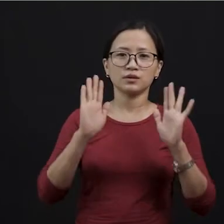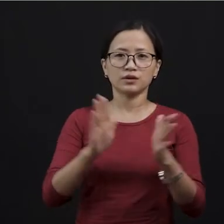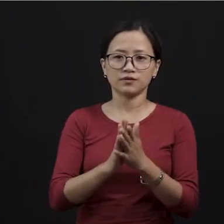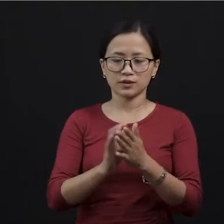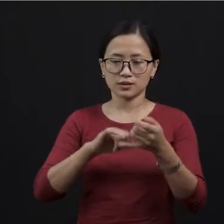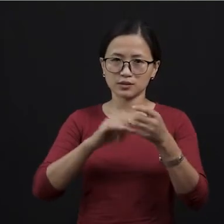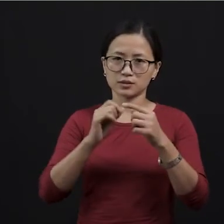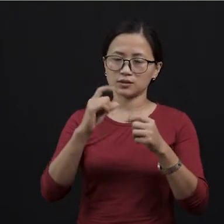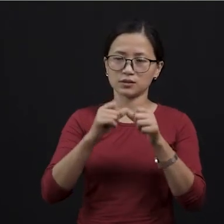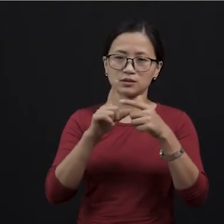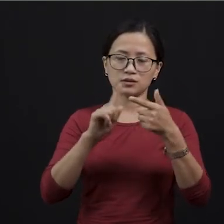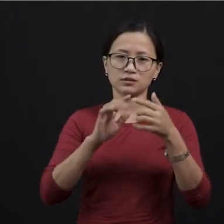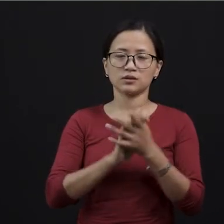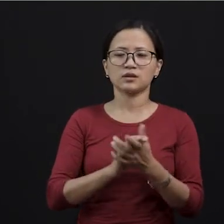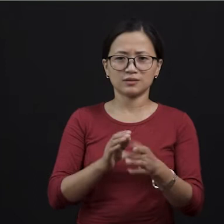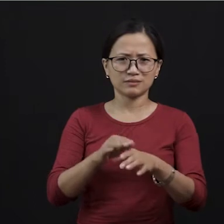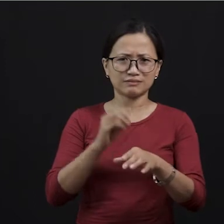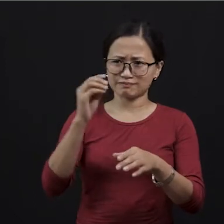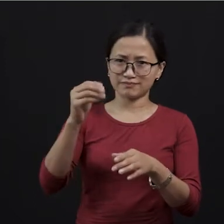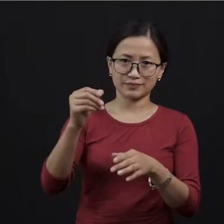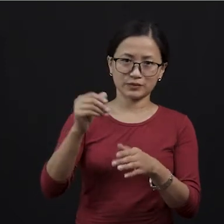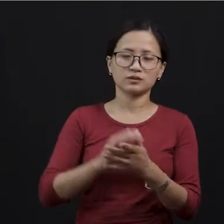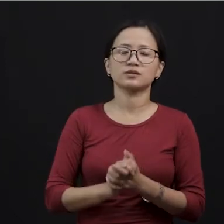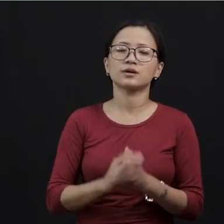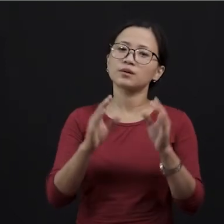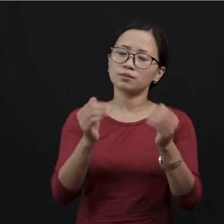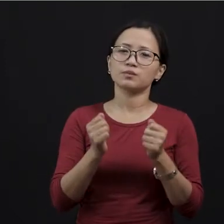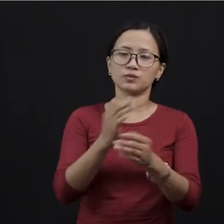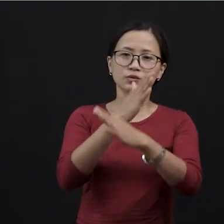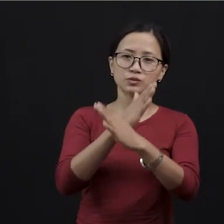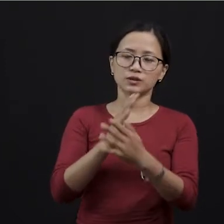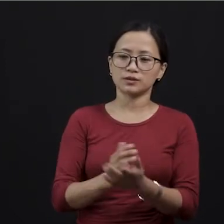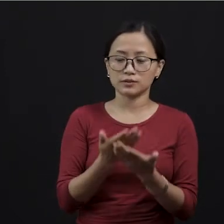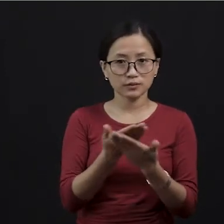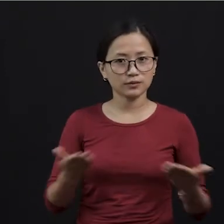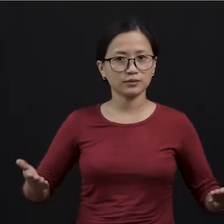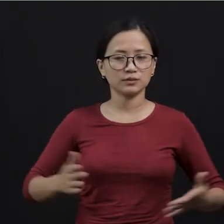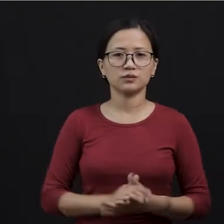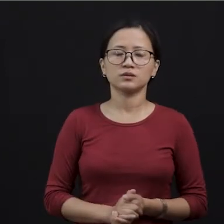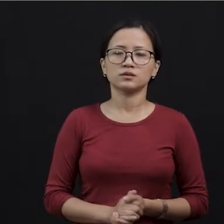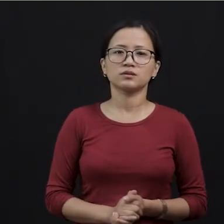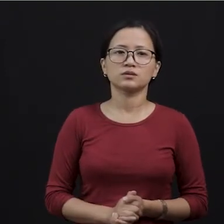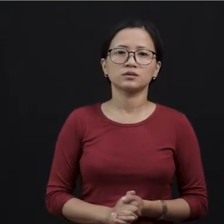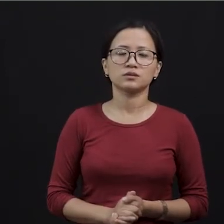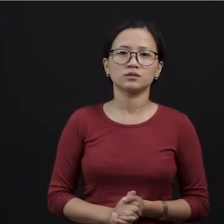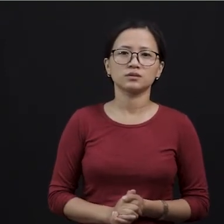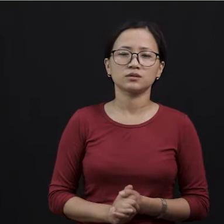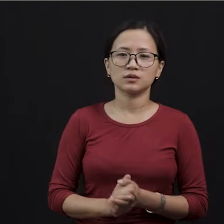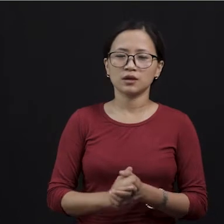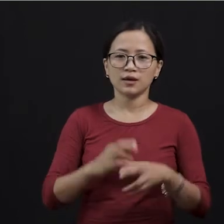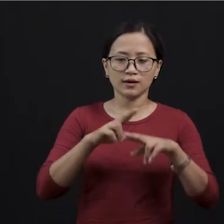right? The scales, they have slippery scales to protect them and to helps in easy movement. And fins